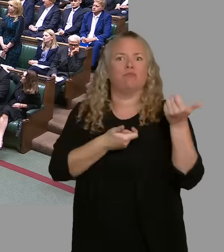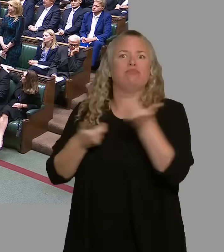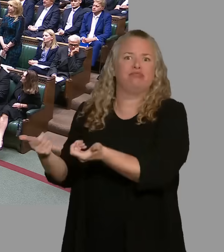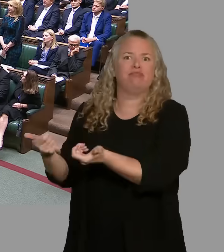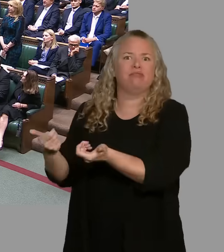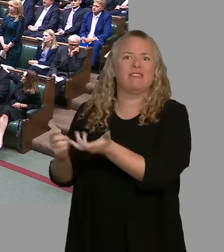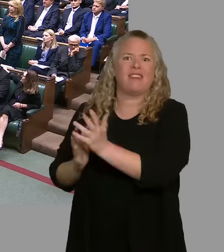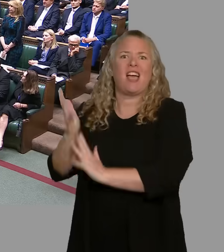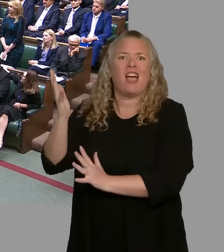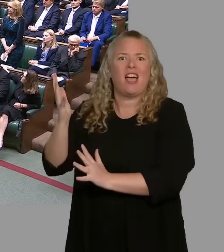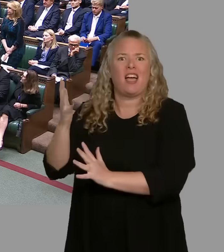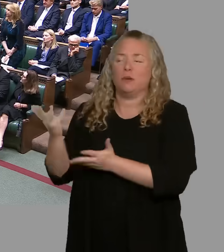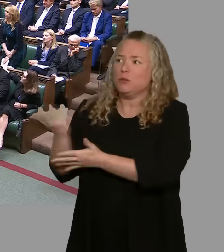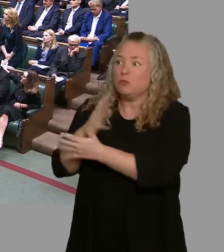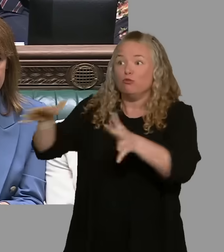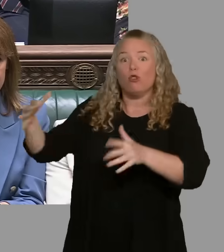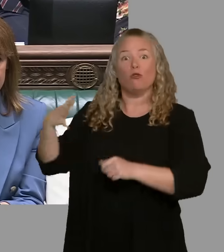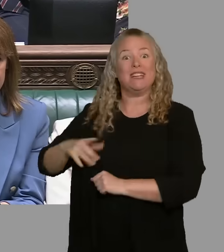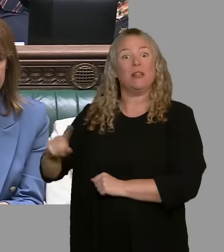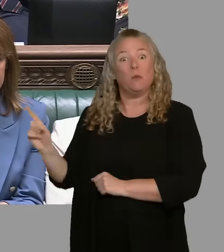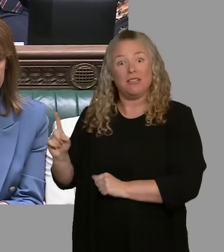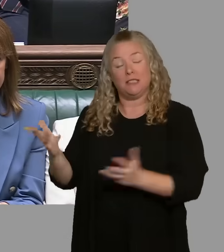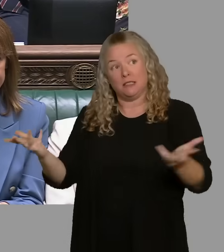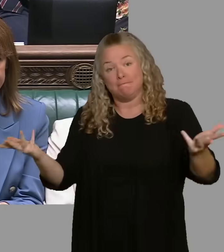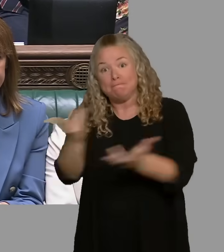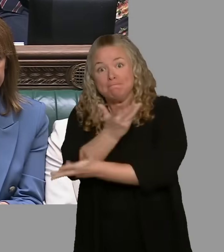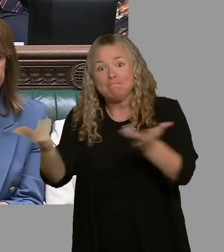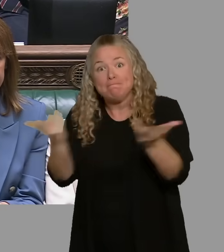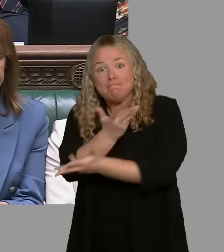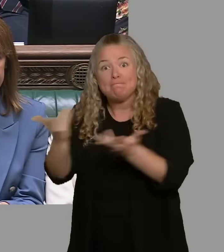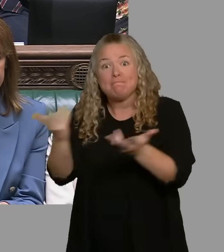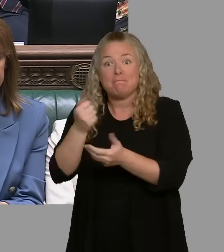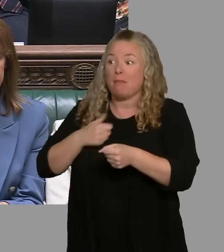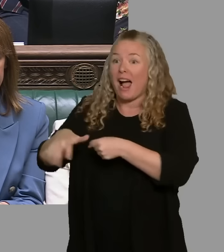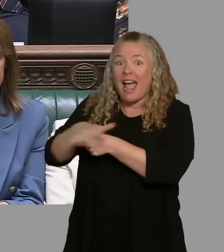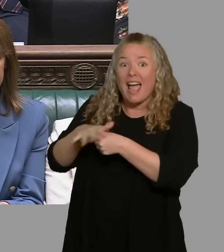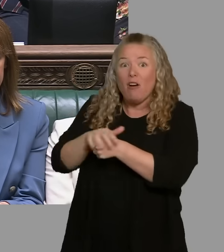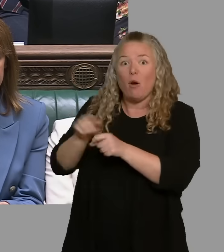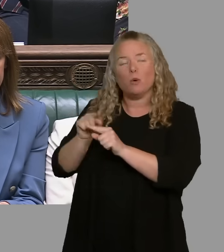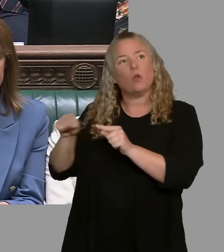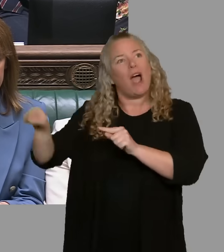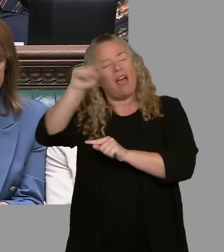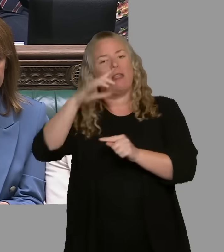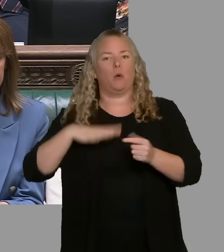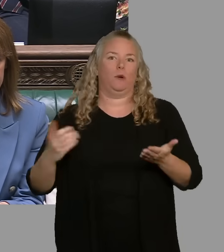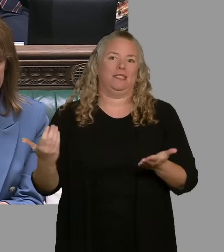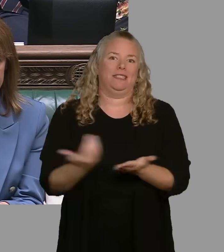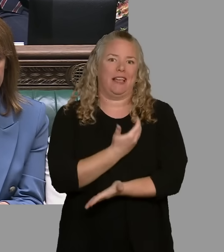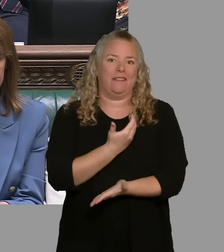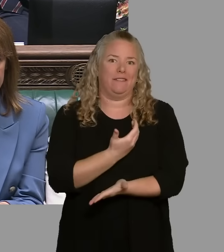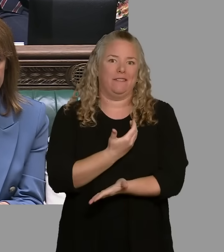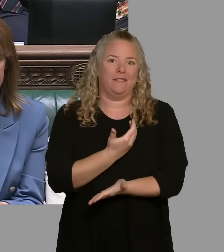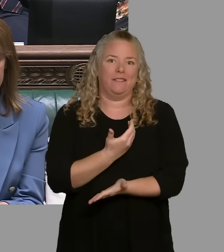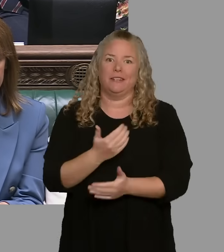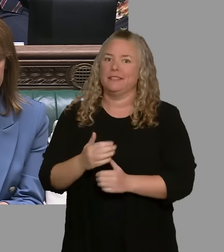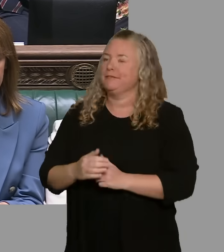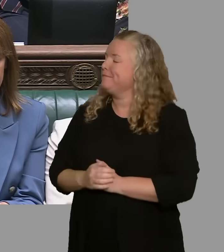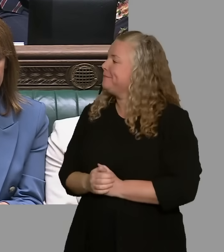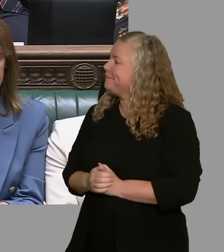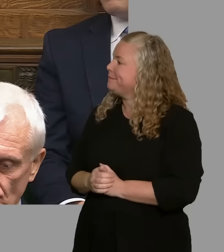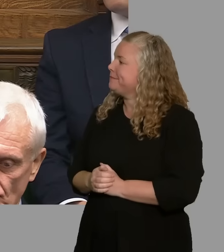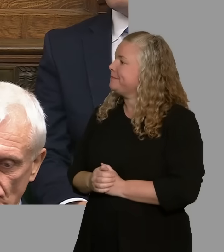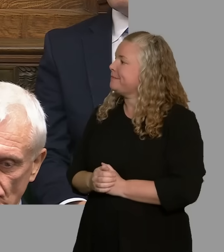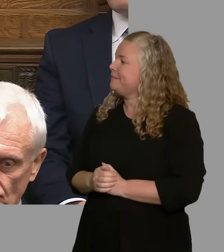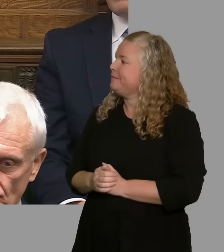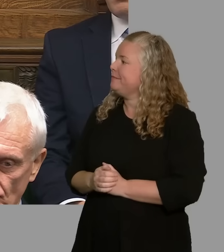I say I'm very sorry to hear about the particular case that he raises, and I'm sure the thoughts of the whole House with the friends and